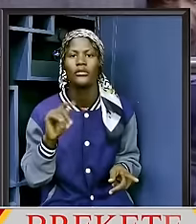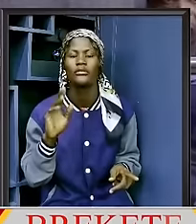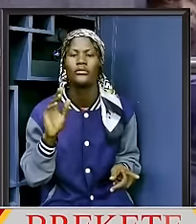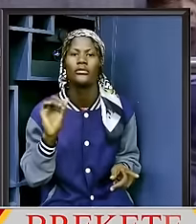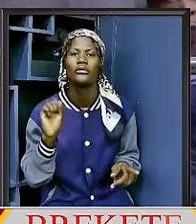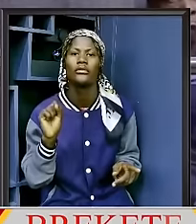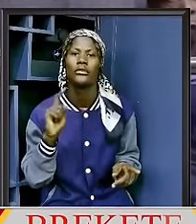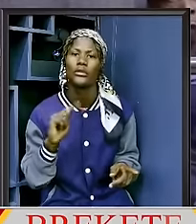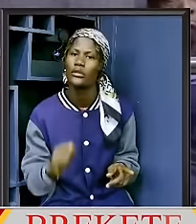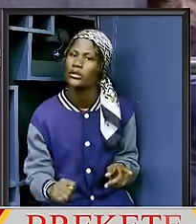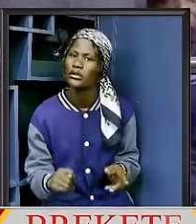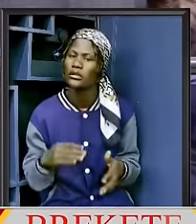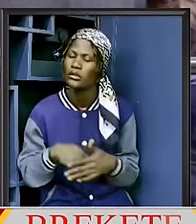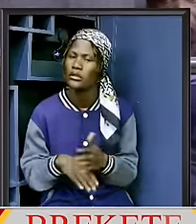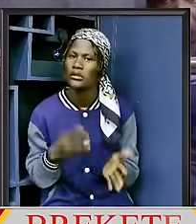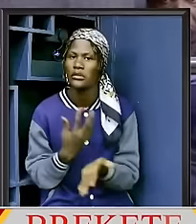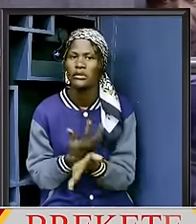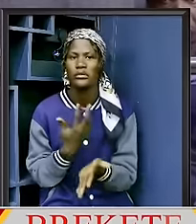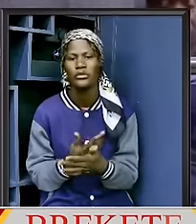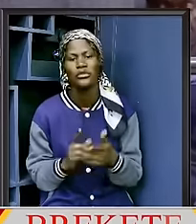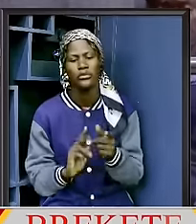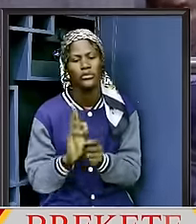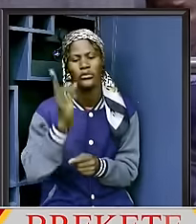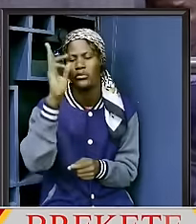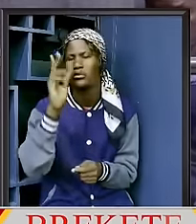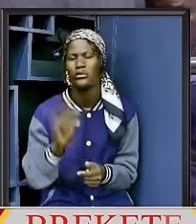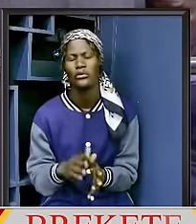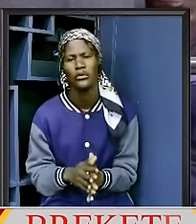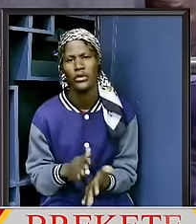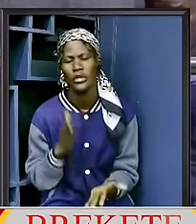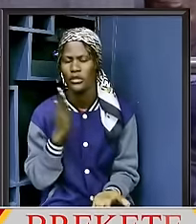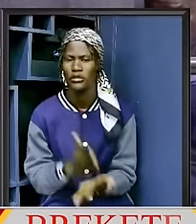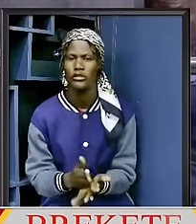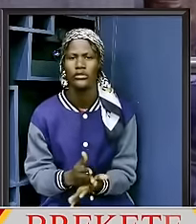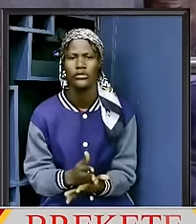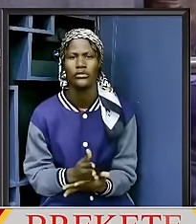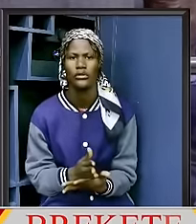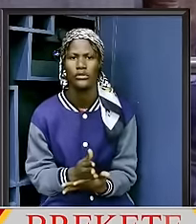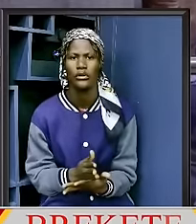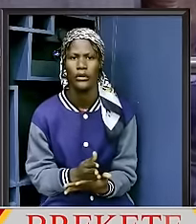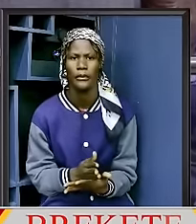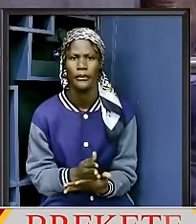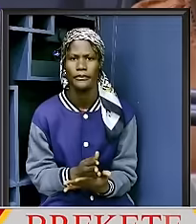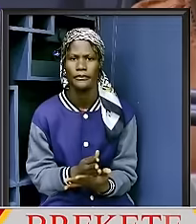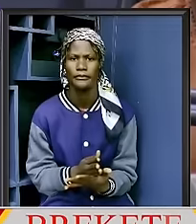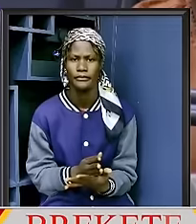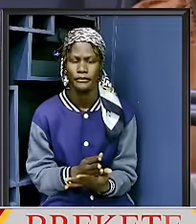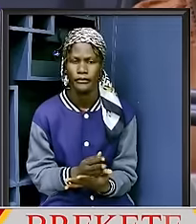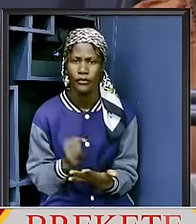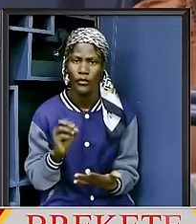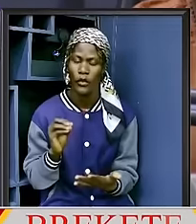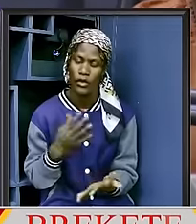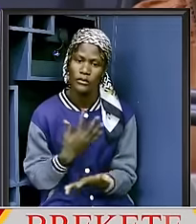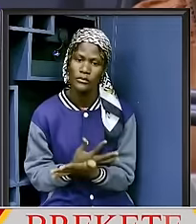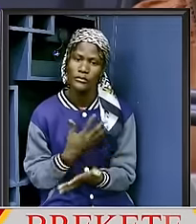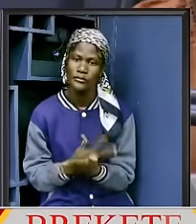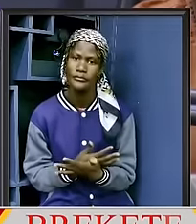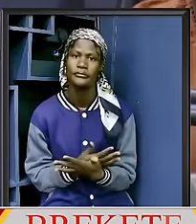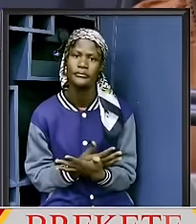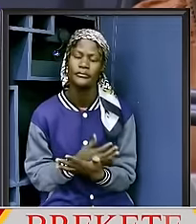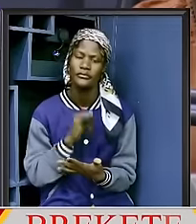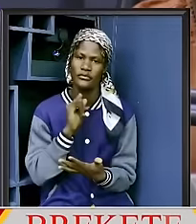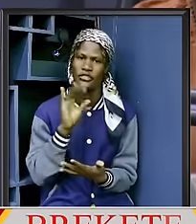putting interest, the money is still going up. That they should stop putting interest. They did not stop. So the money was we realized that